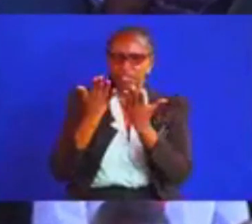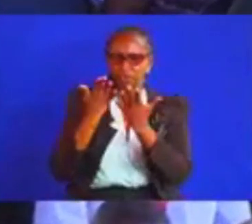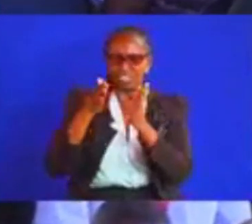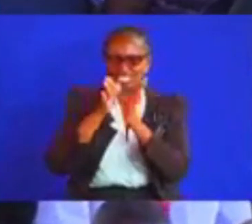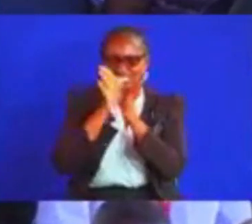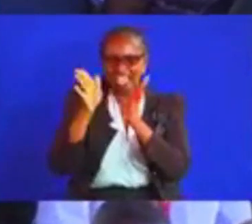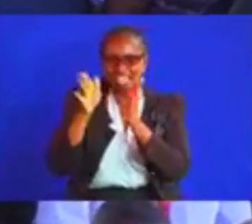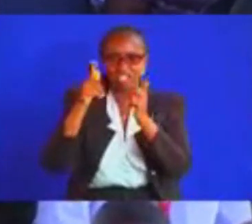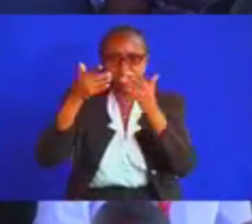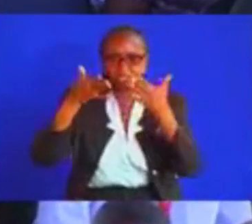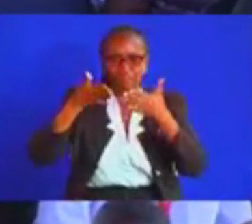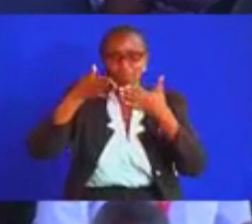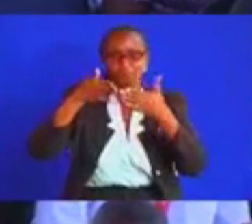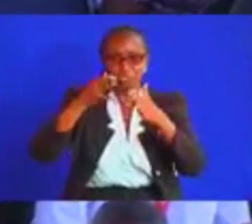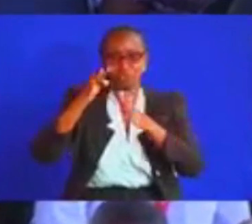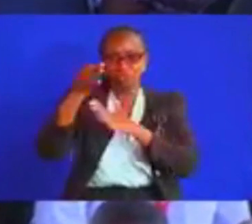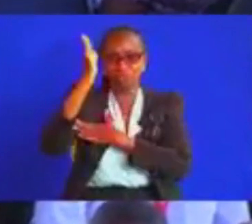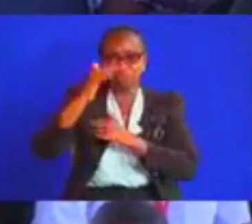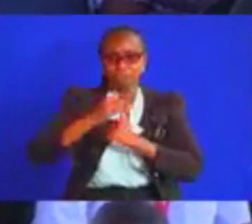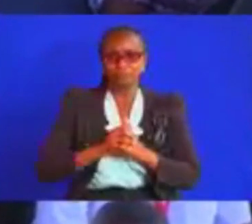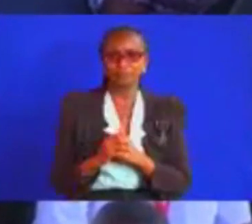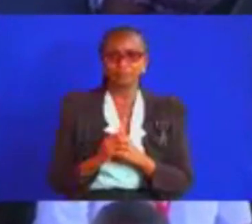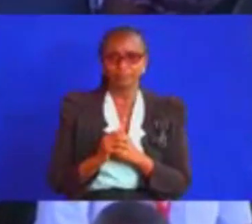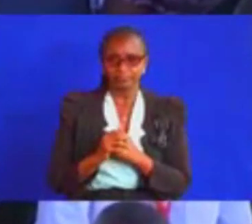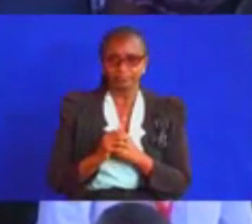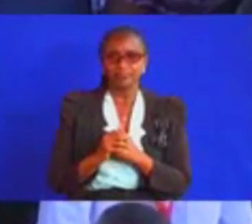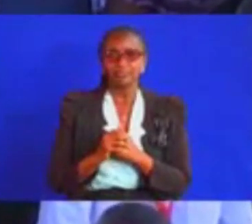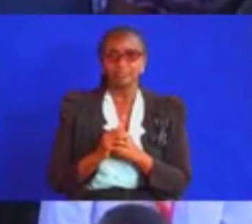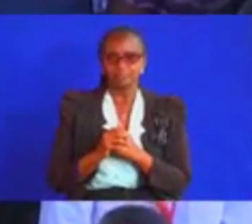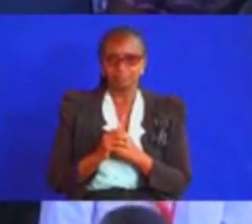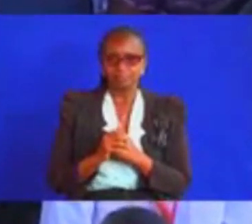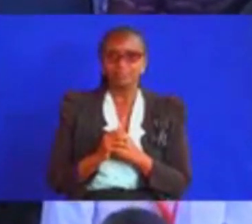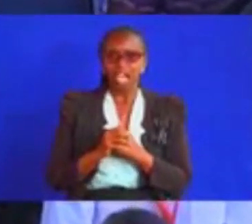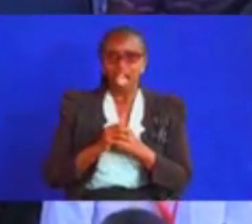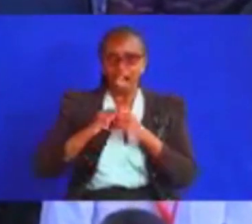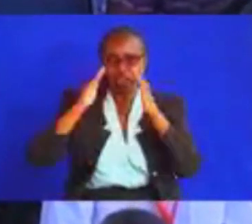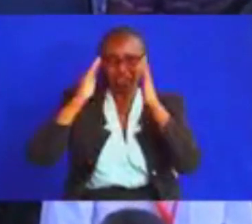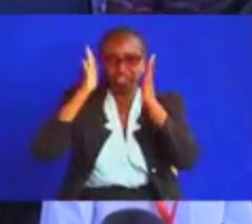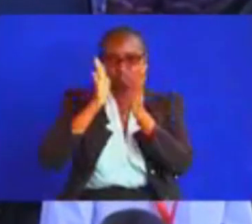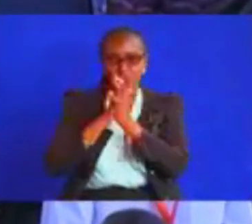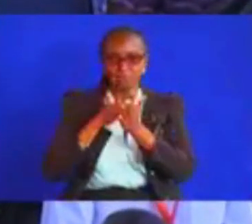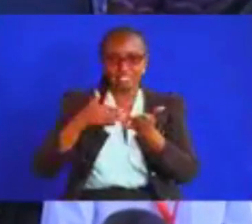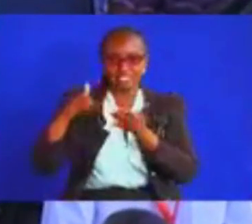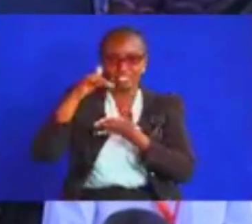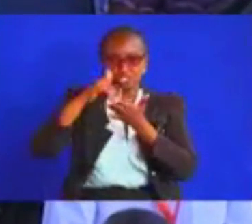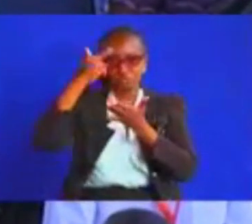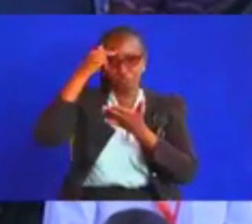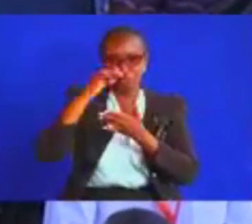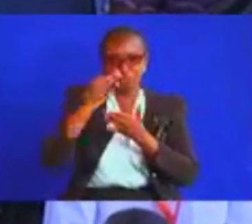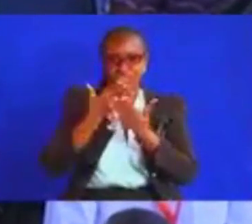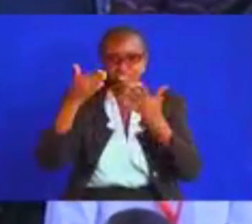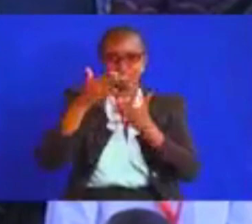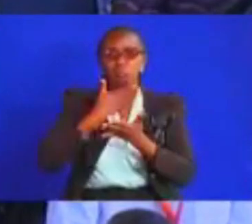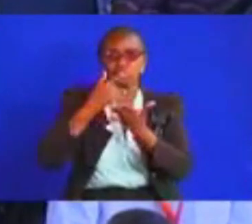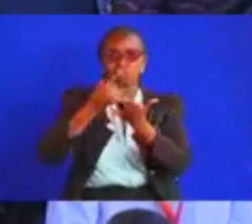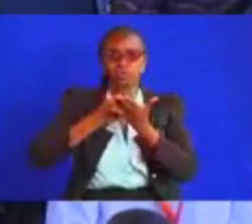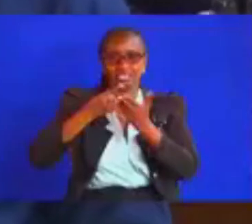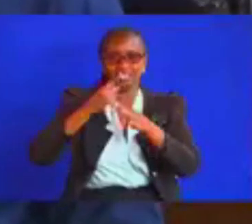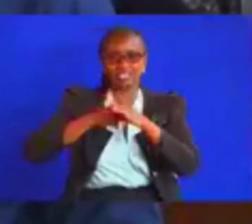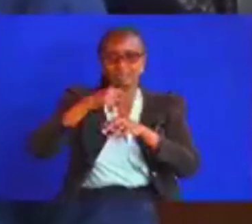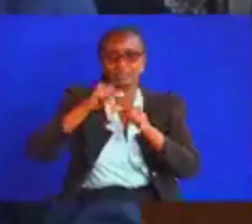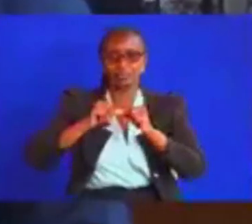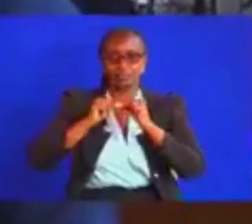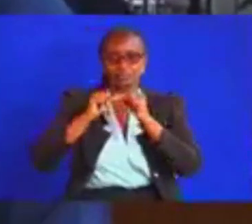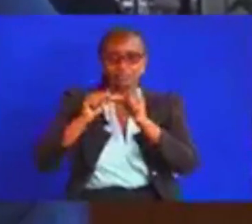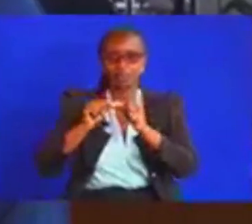knowledge of God. I'm taking my session this way because of the things that I would want us to discuss as we progress.